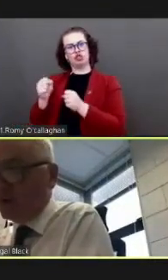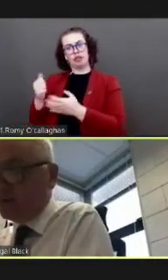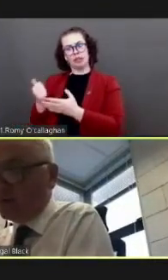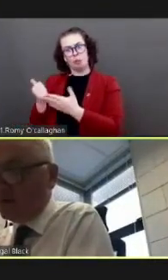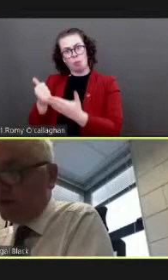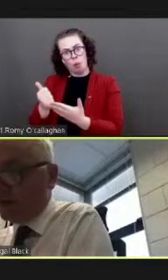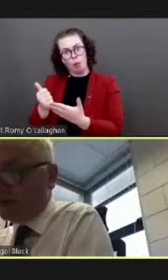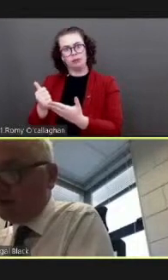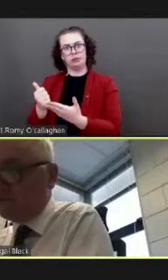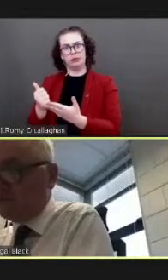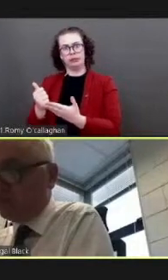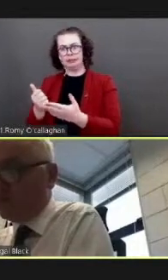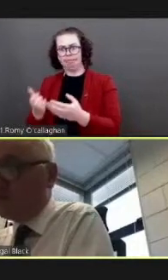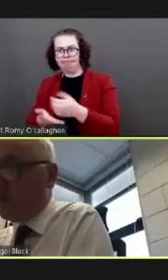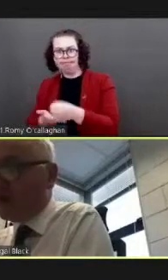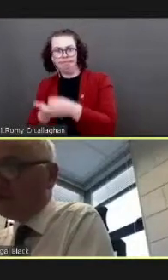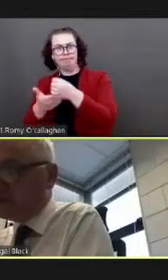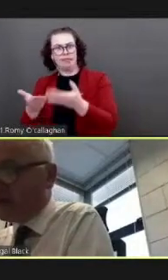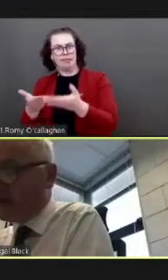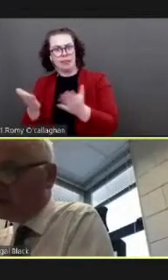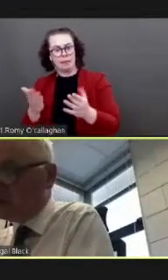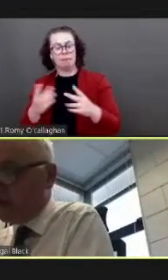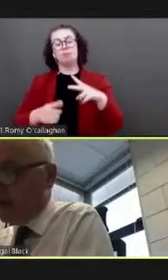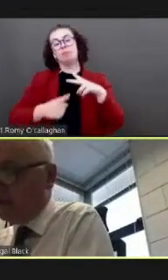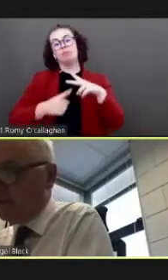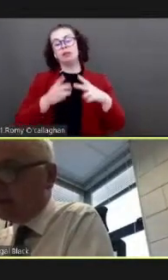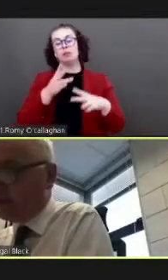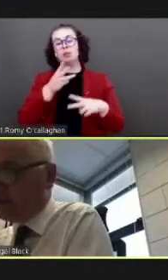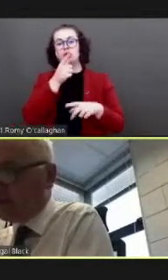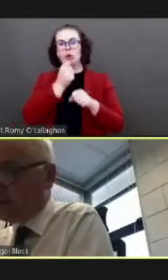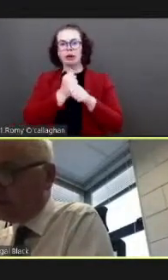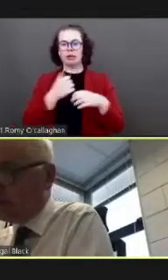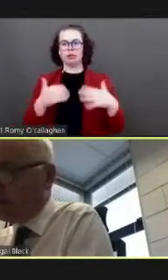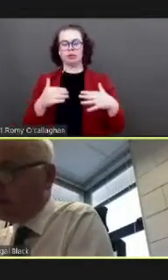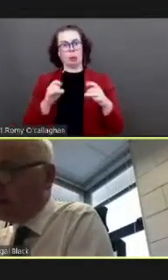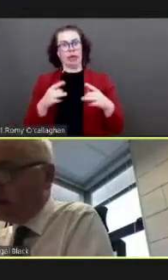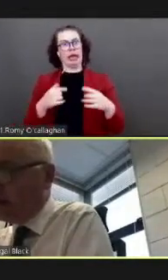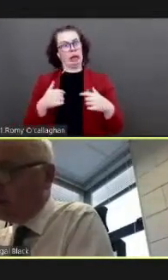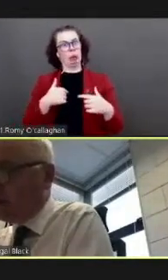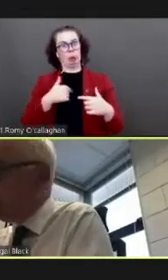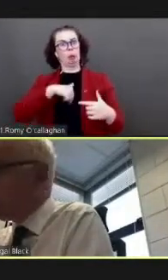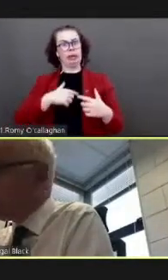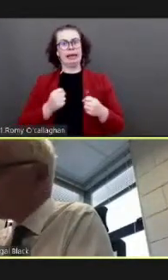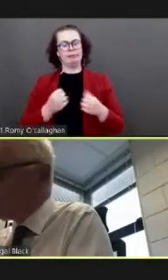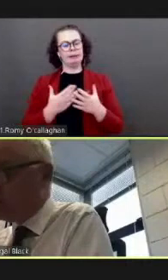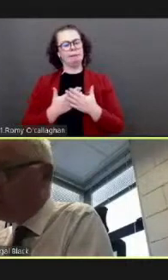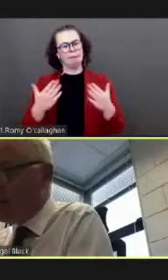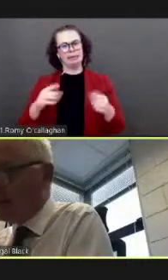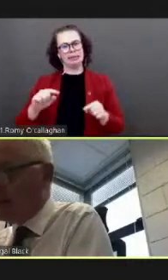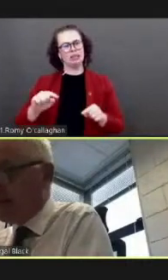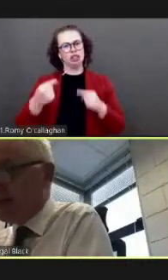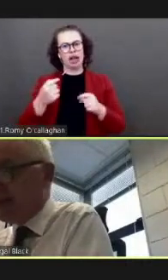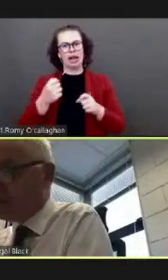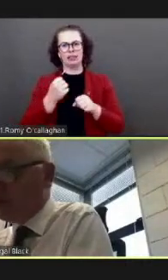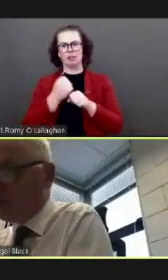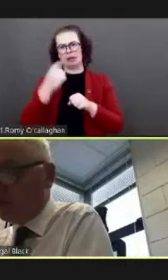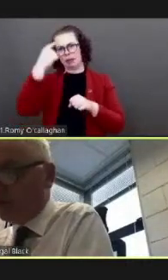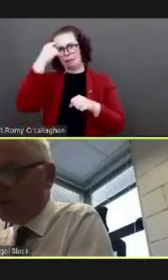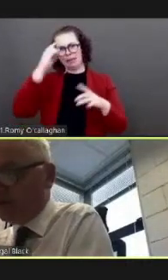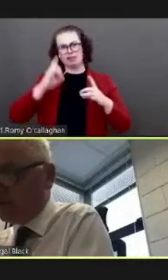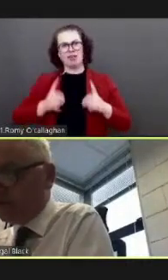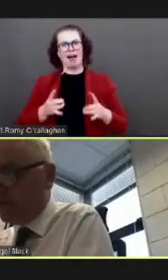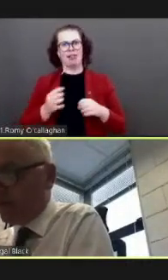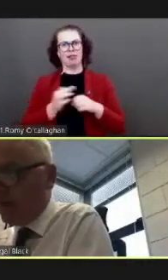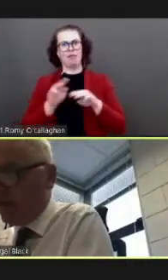will consider the overwhelming challenge that is presented in relation to mental health among